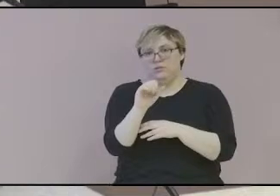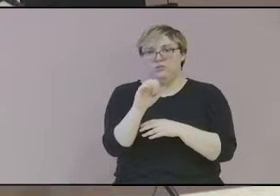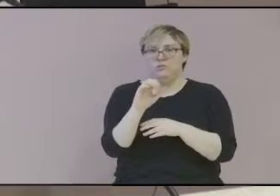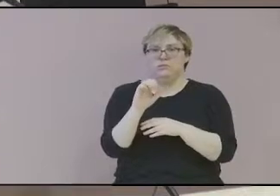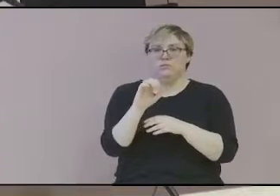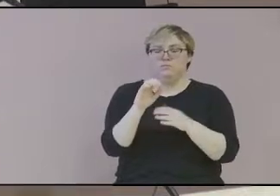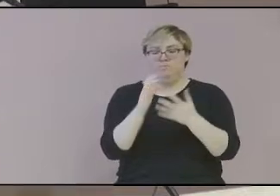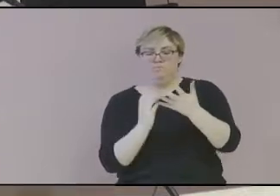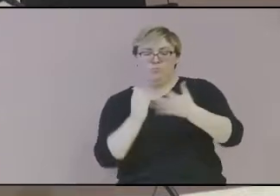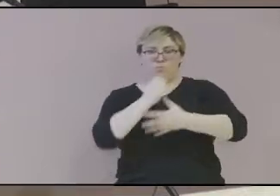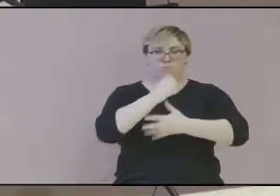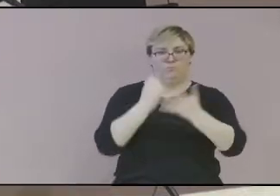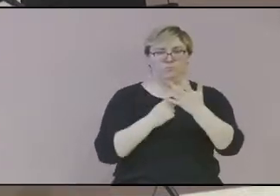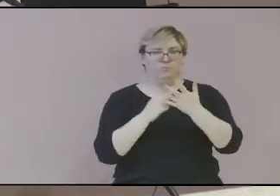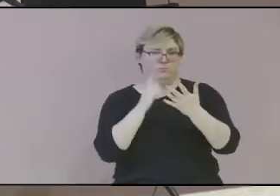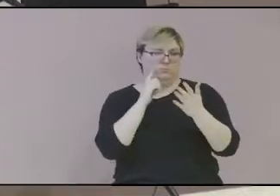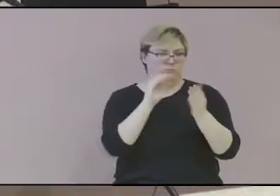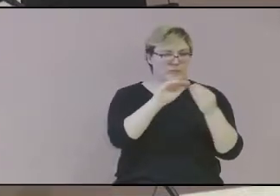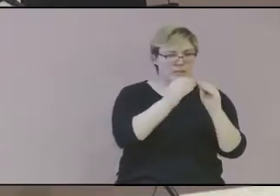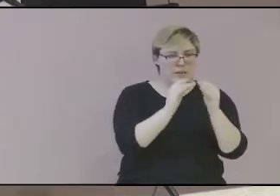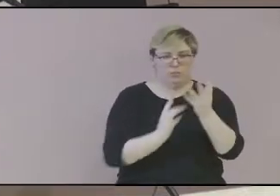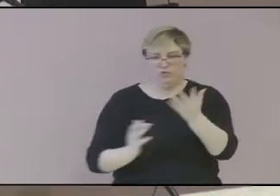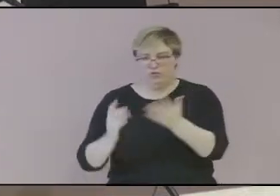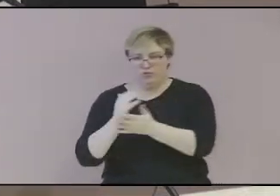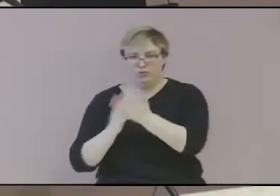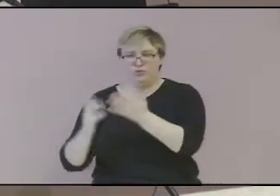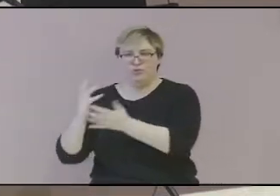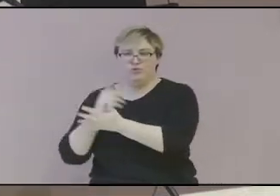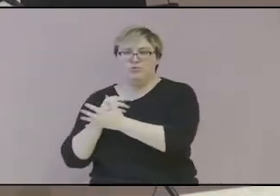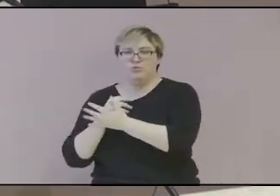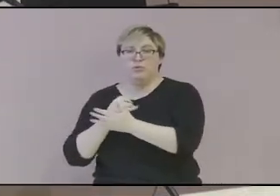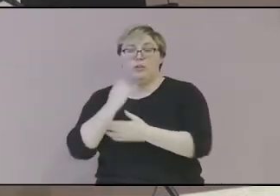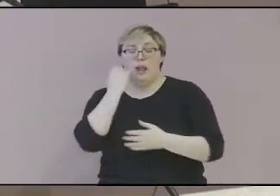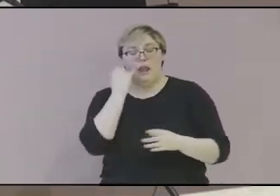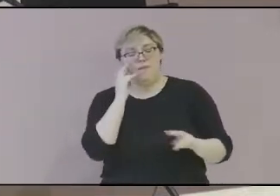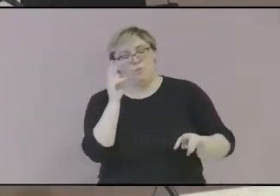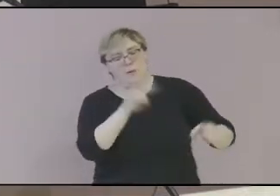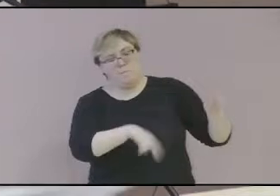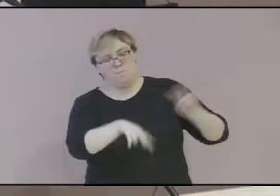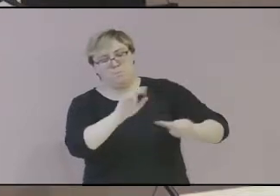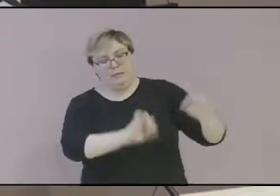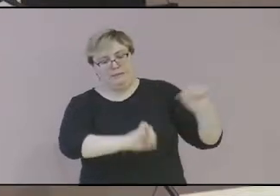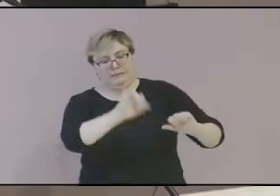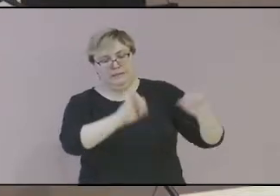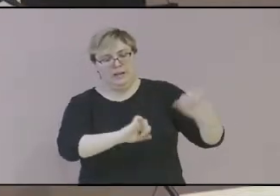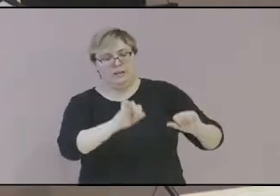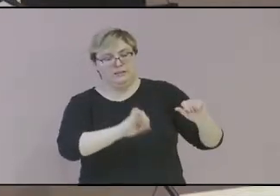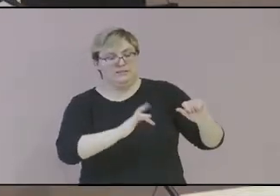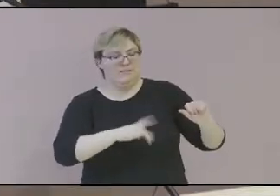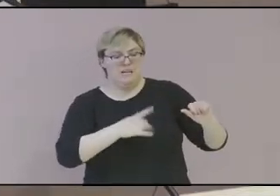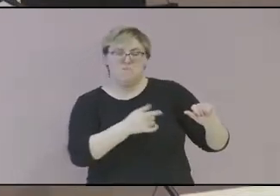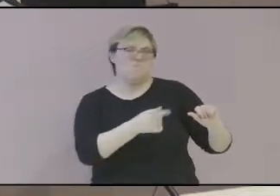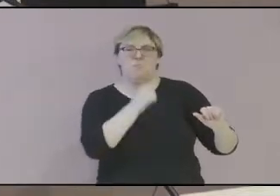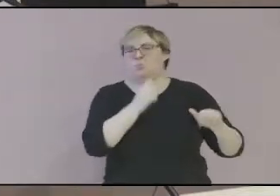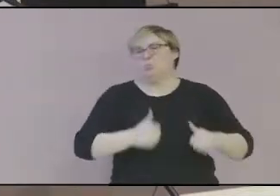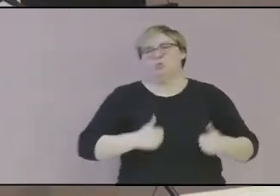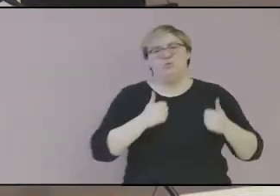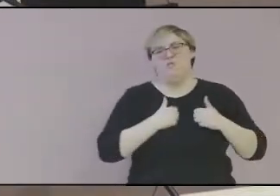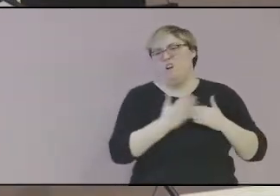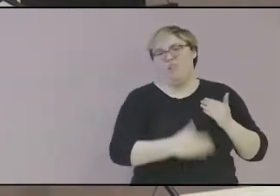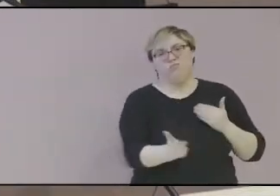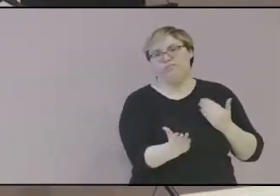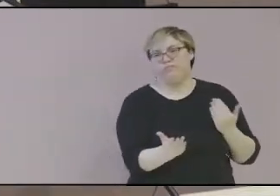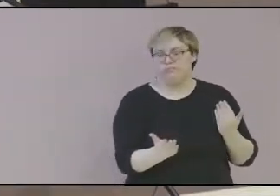people who, according to SOFA scores, would have a likelihood of short-term mortality. Now, the Task Force for Life